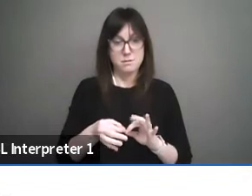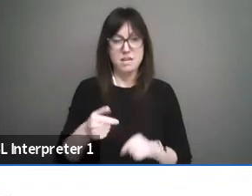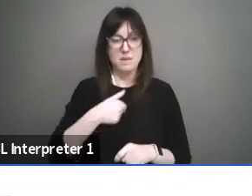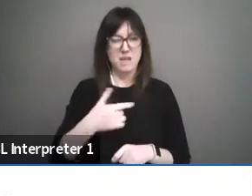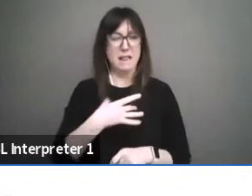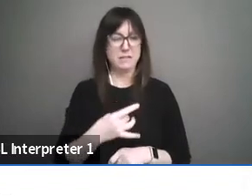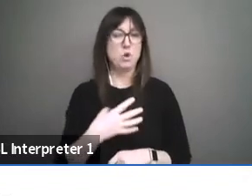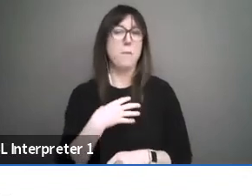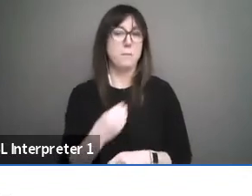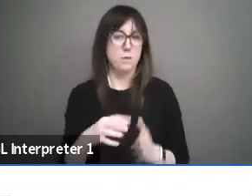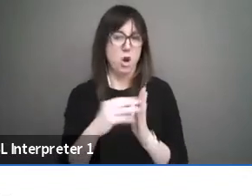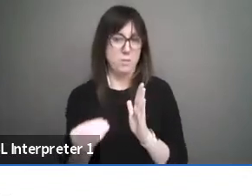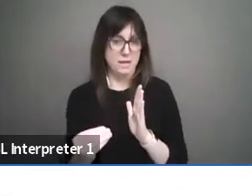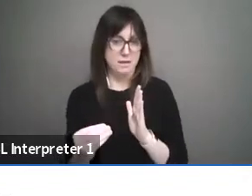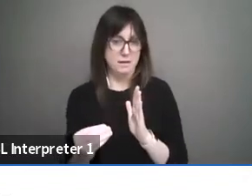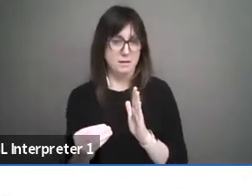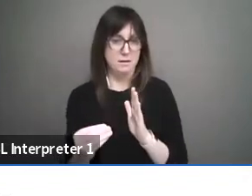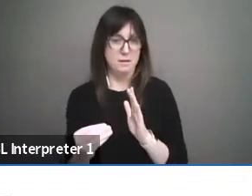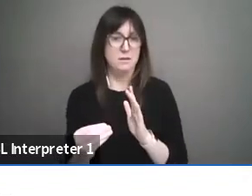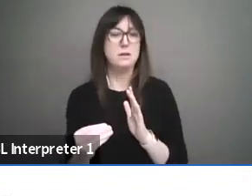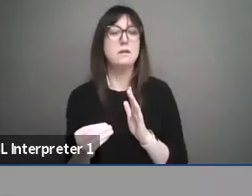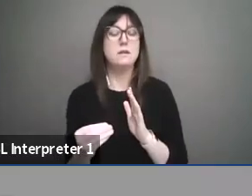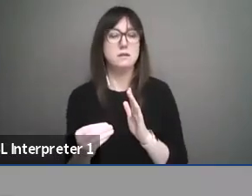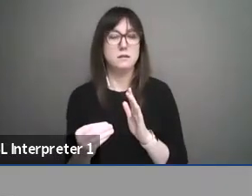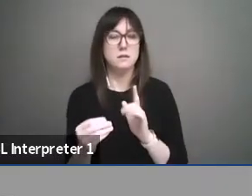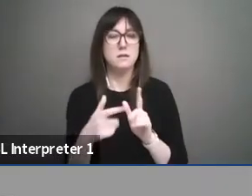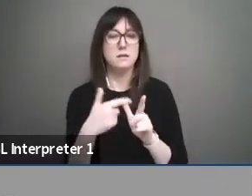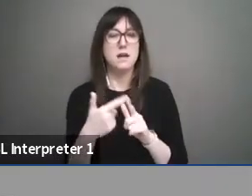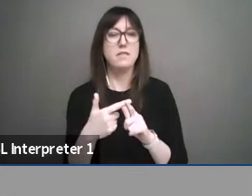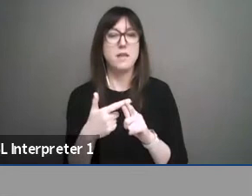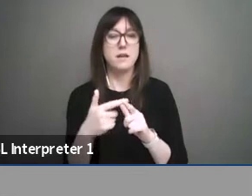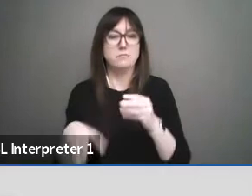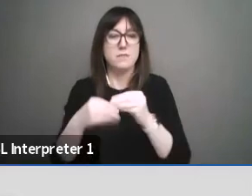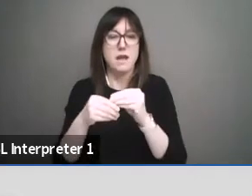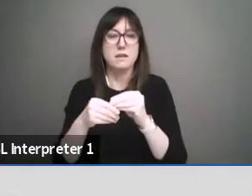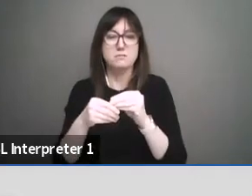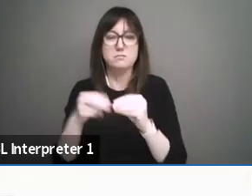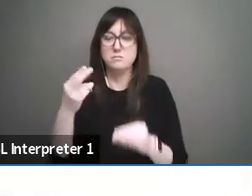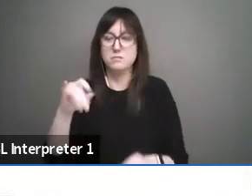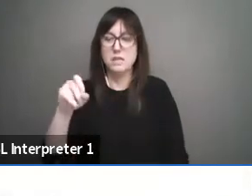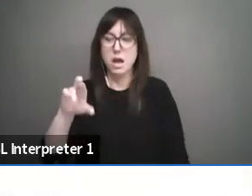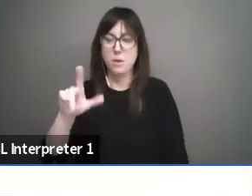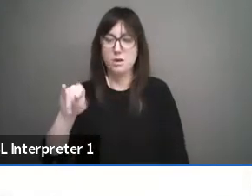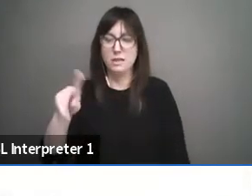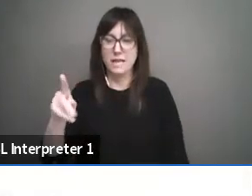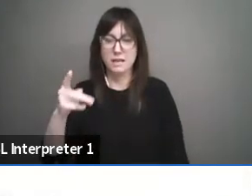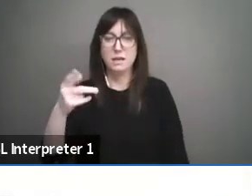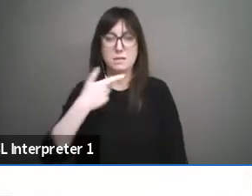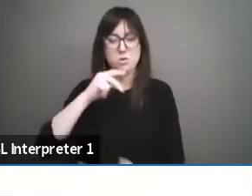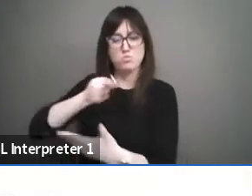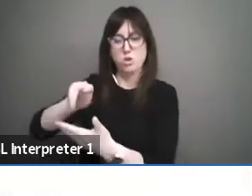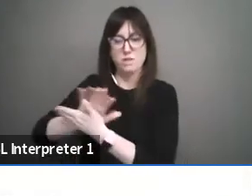link and hyperlink it to check out this video. Why I do this is because